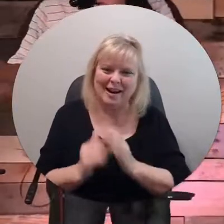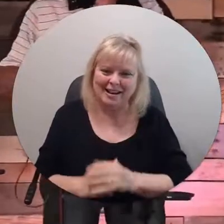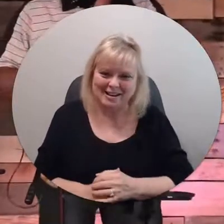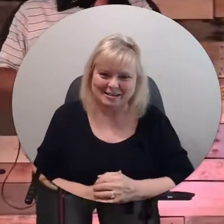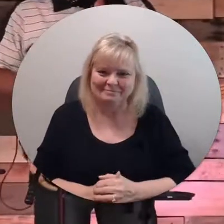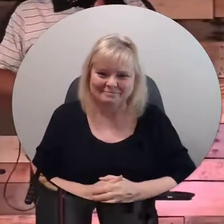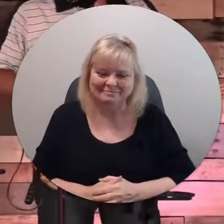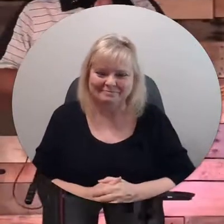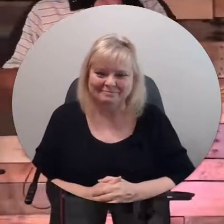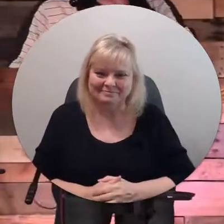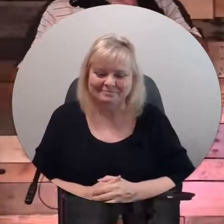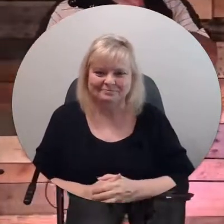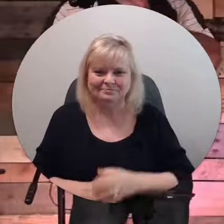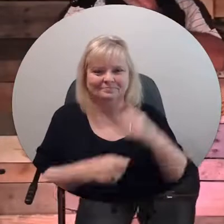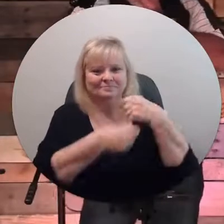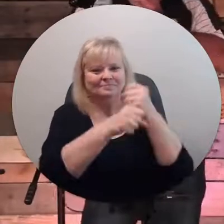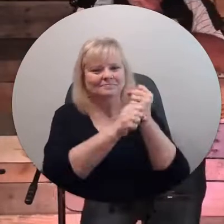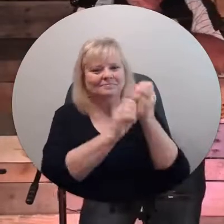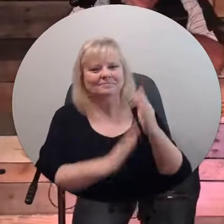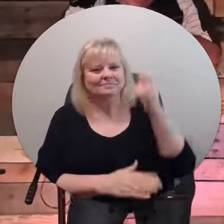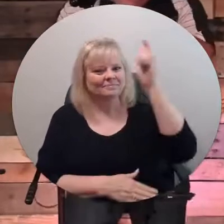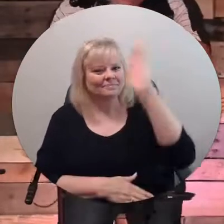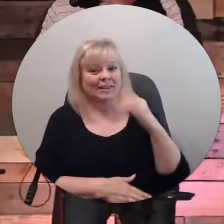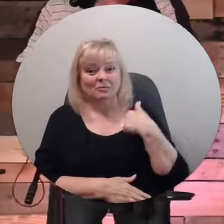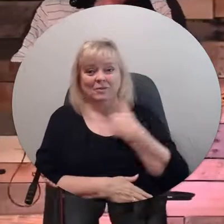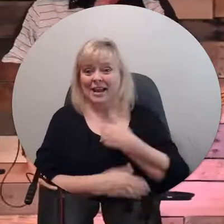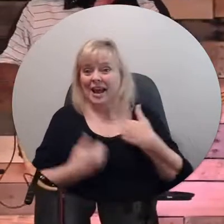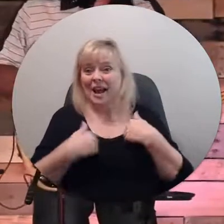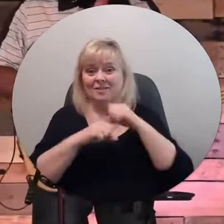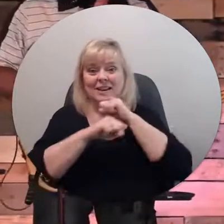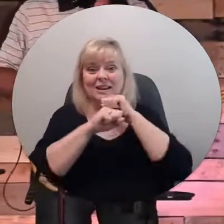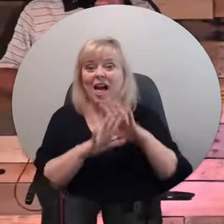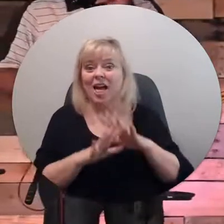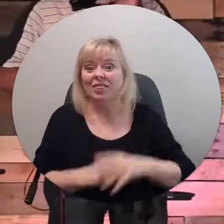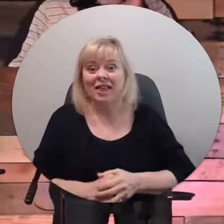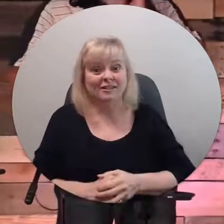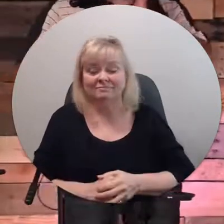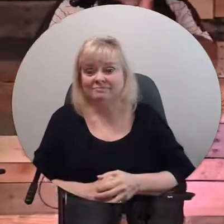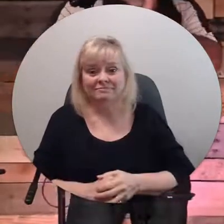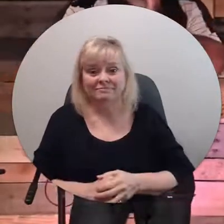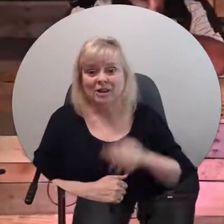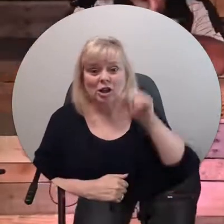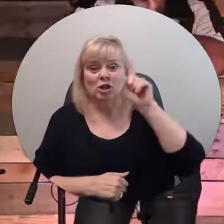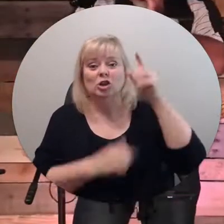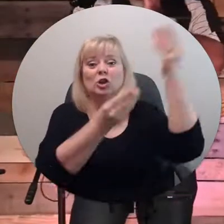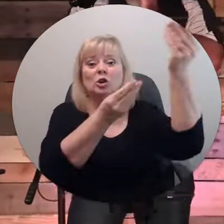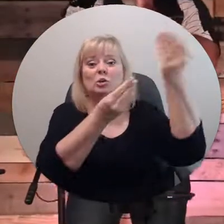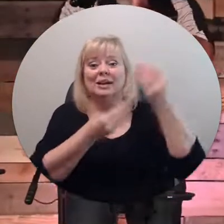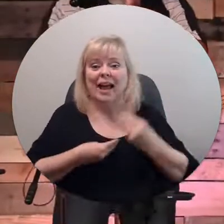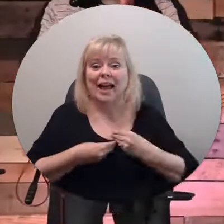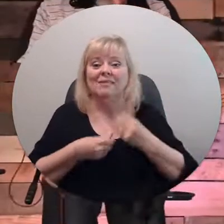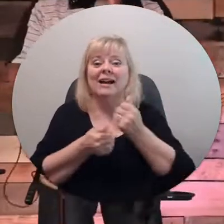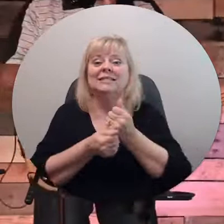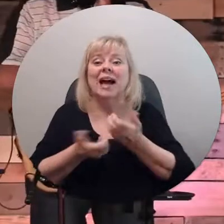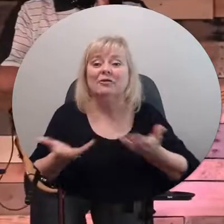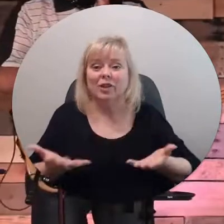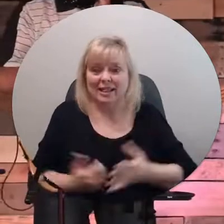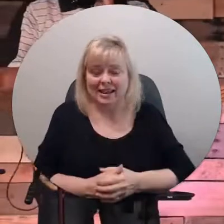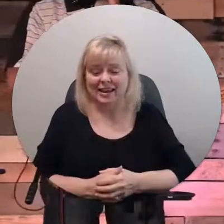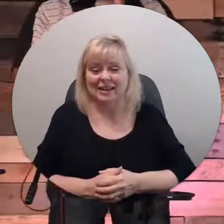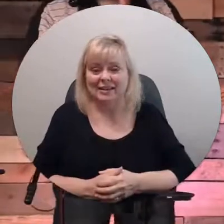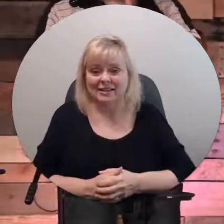Creator God, we have nothing. Nothing at all that you haven't provided for us. Everything that we